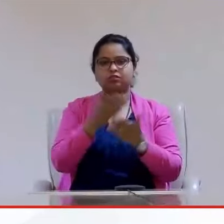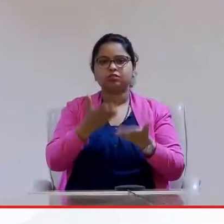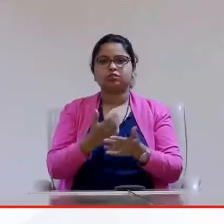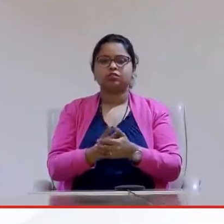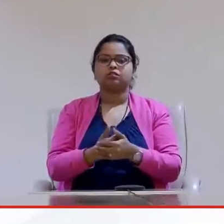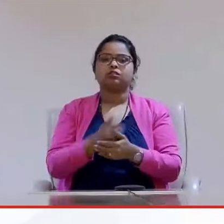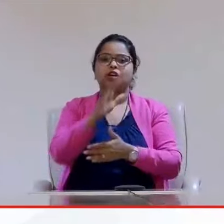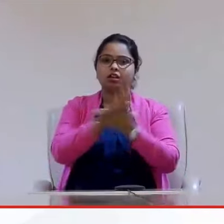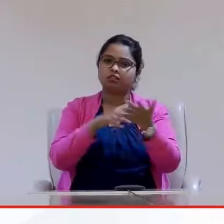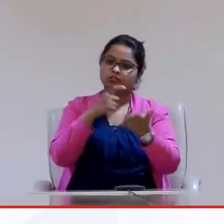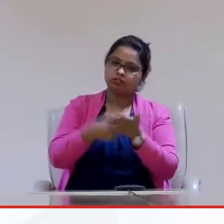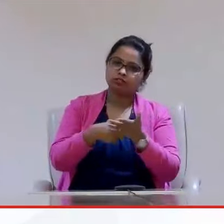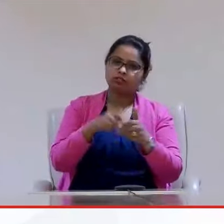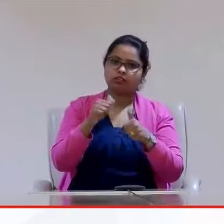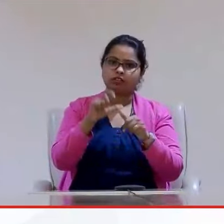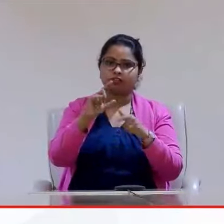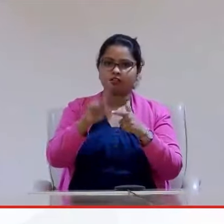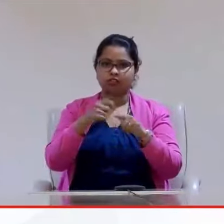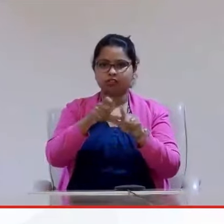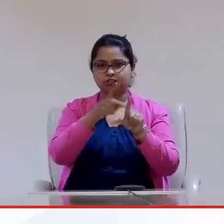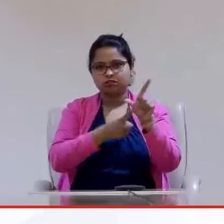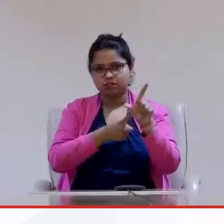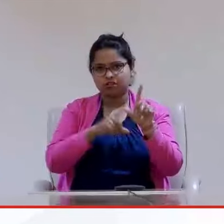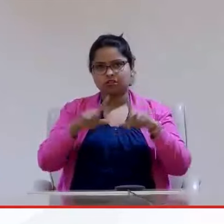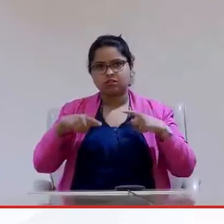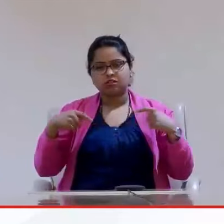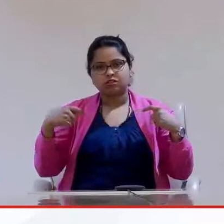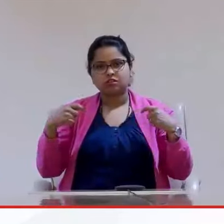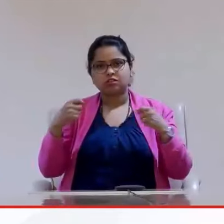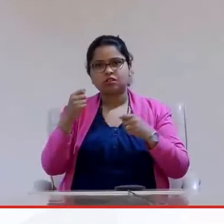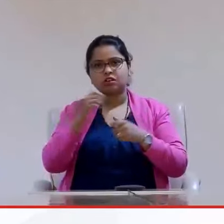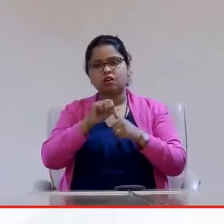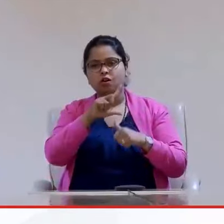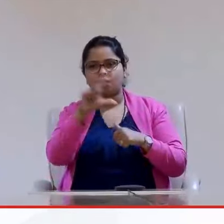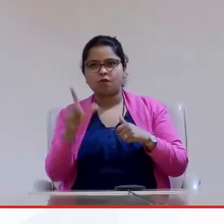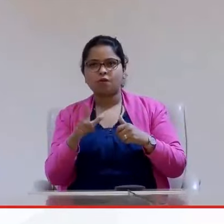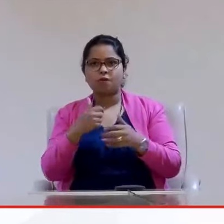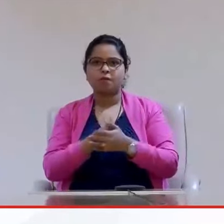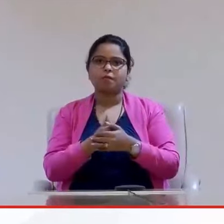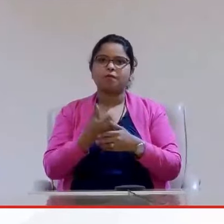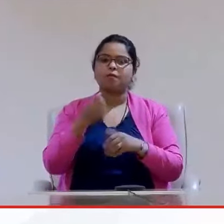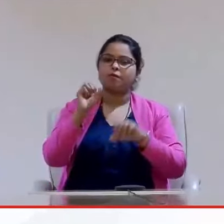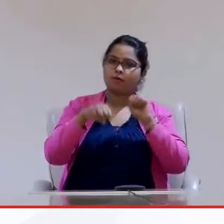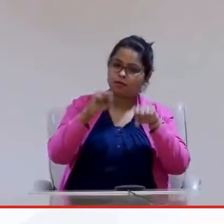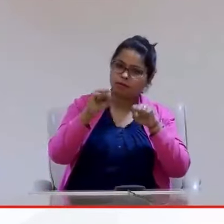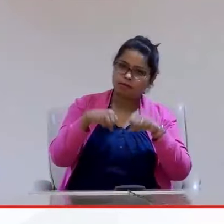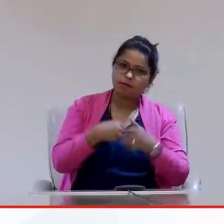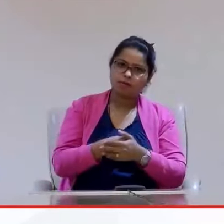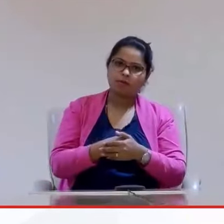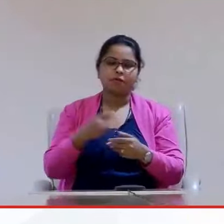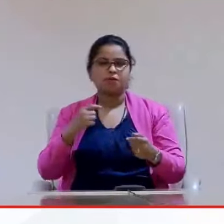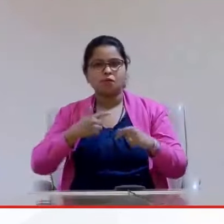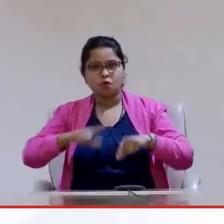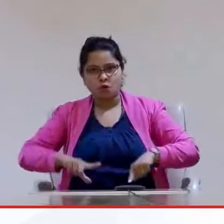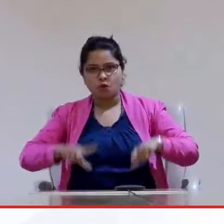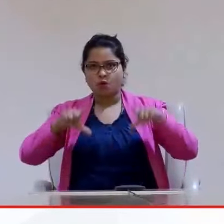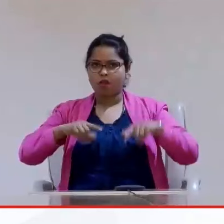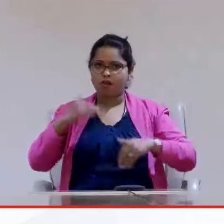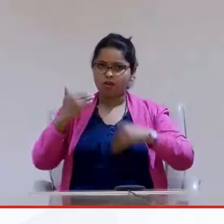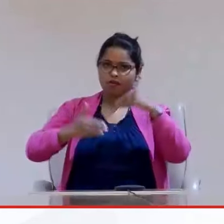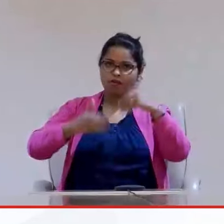who very quickly turned around the entire session to make sure that, yes, we were able to go live today.